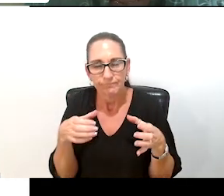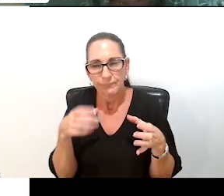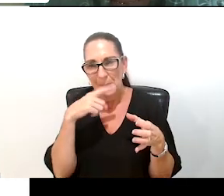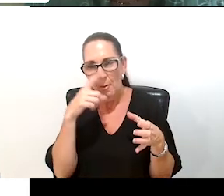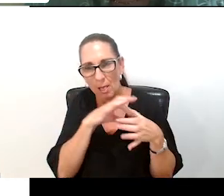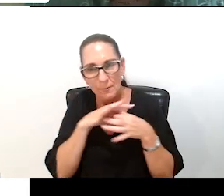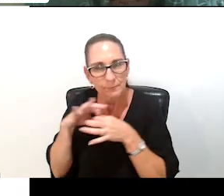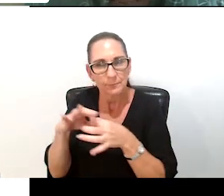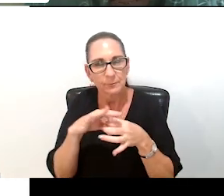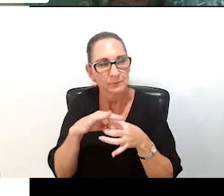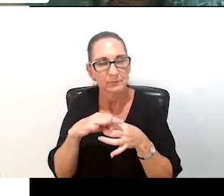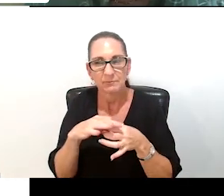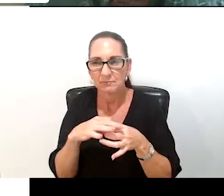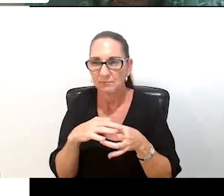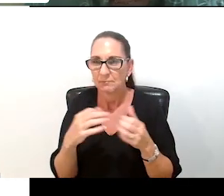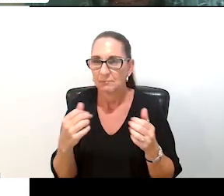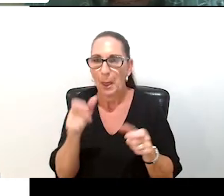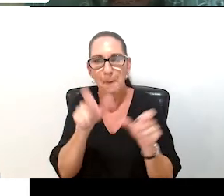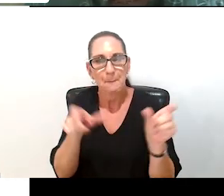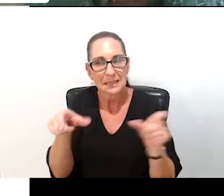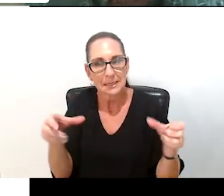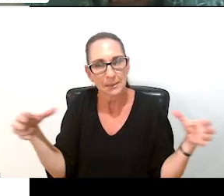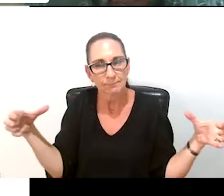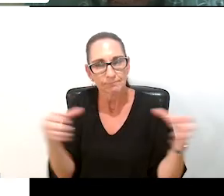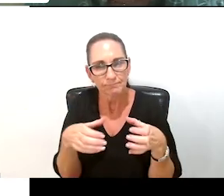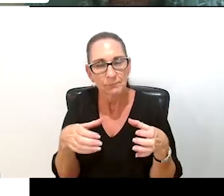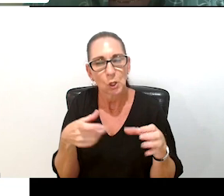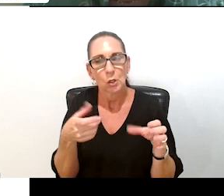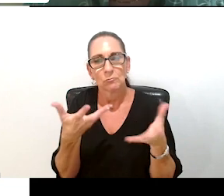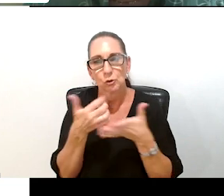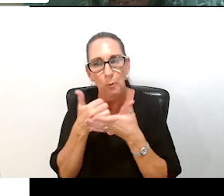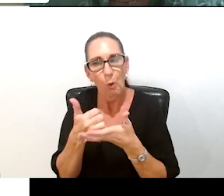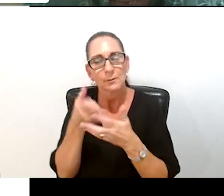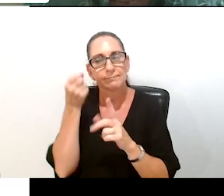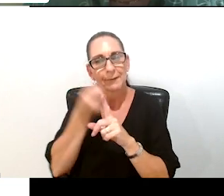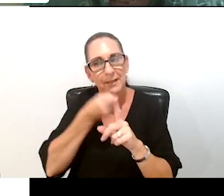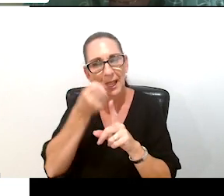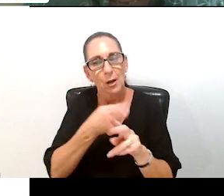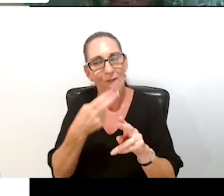our members to support and advocate for people with an intellectual